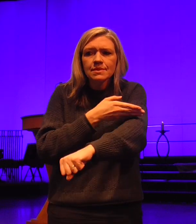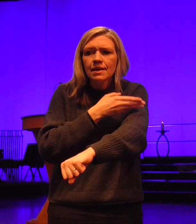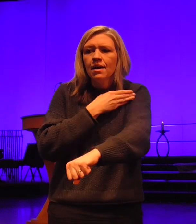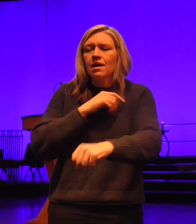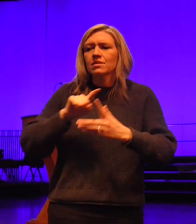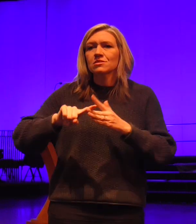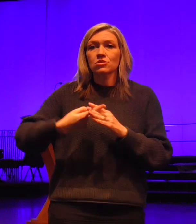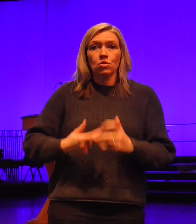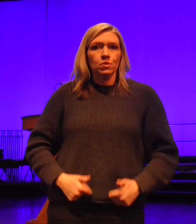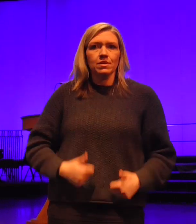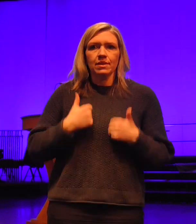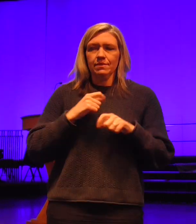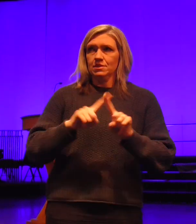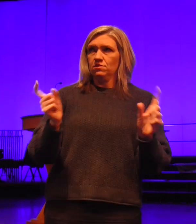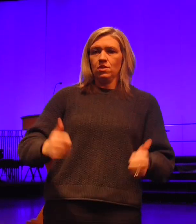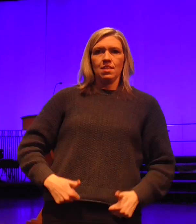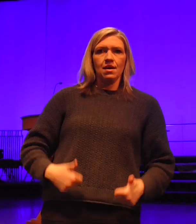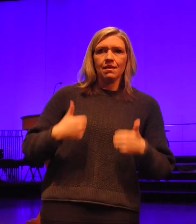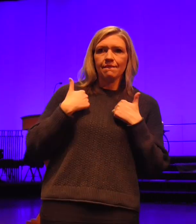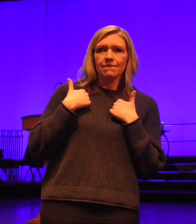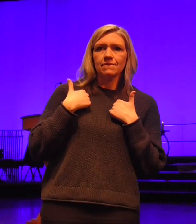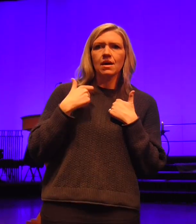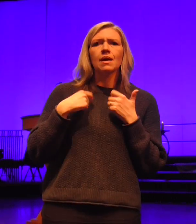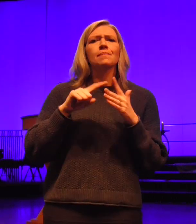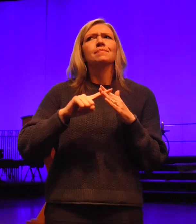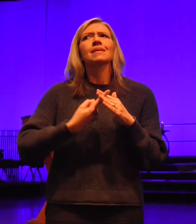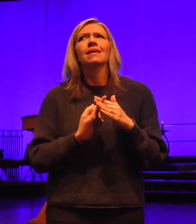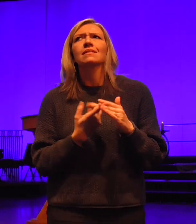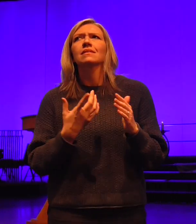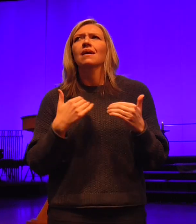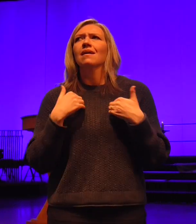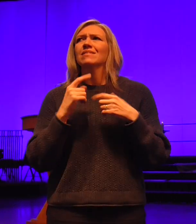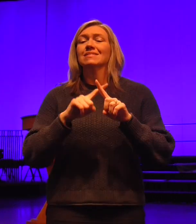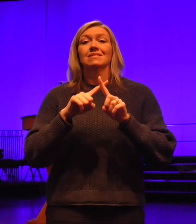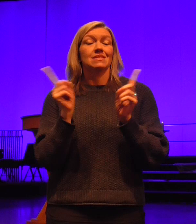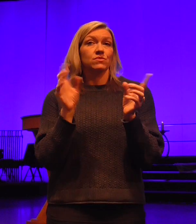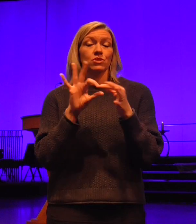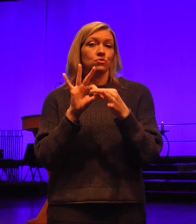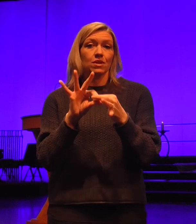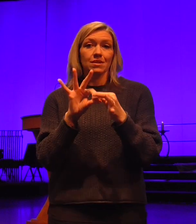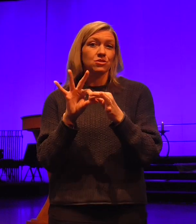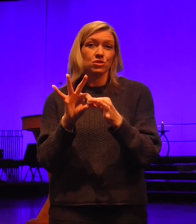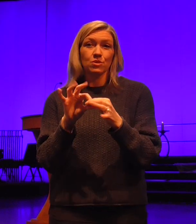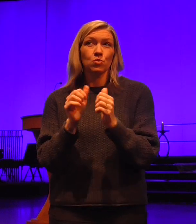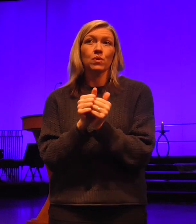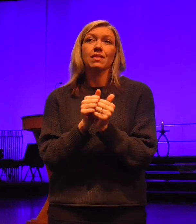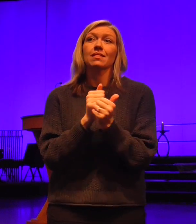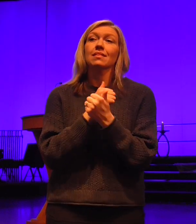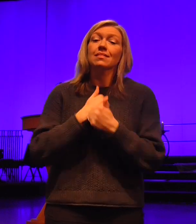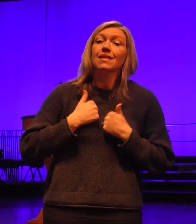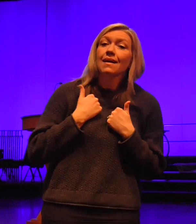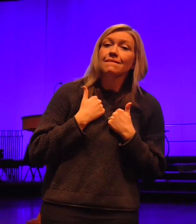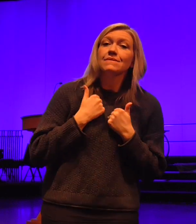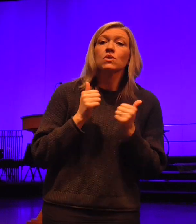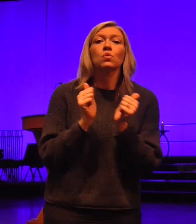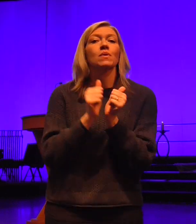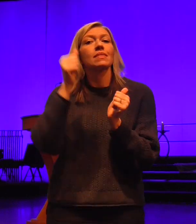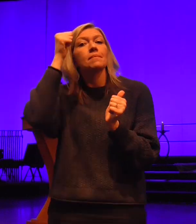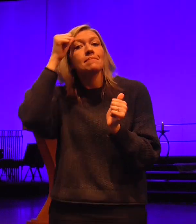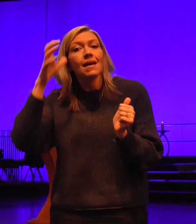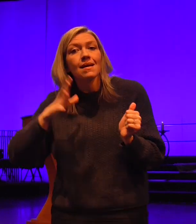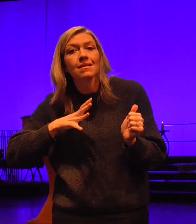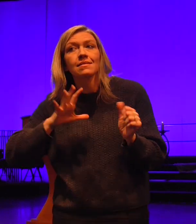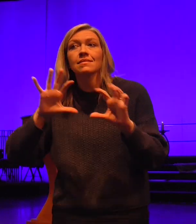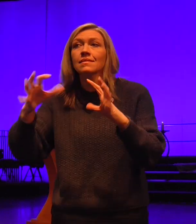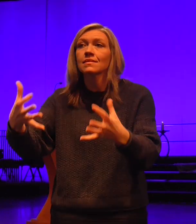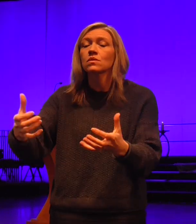a completely different life. And I began to have a completely different relationship with life, with men, with my